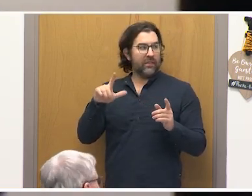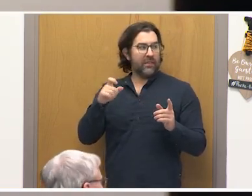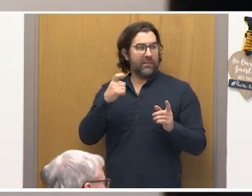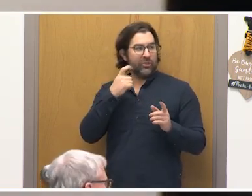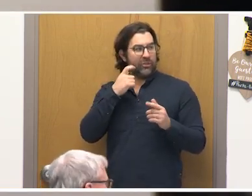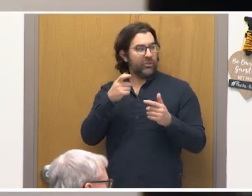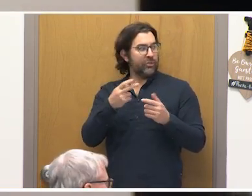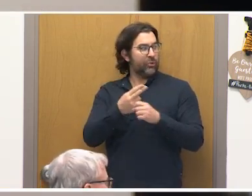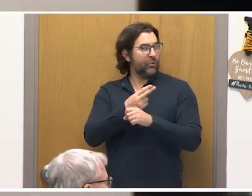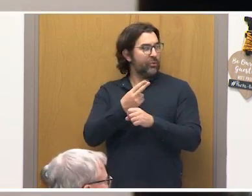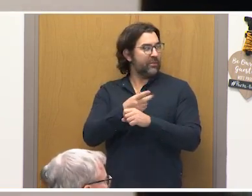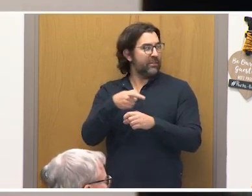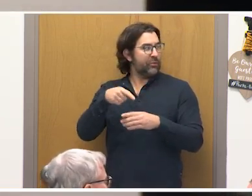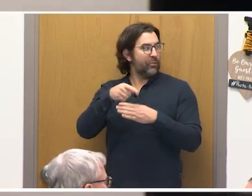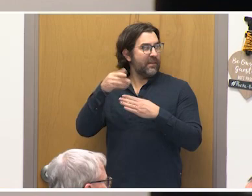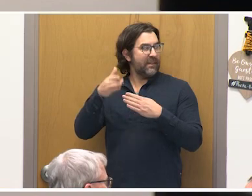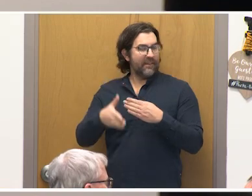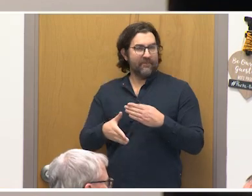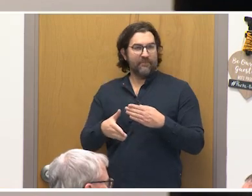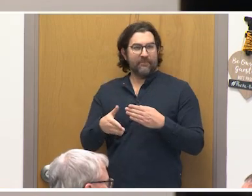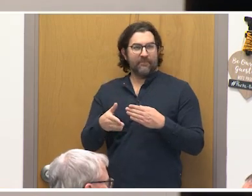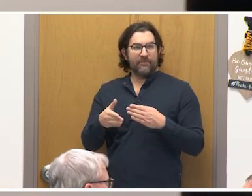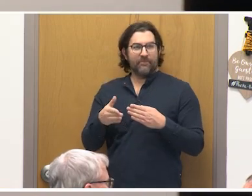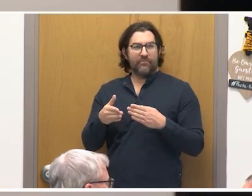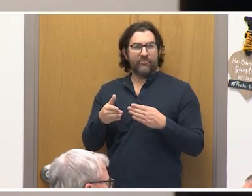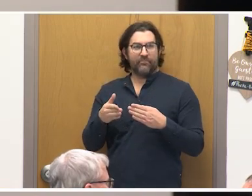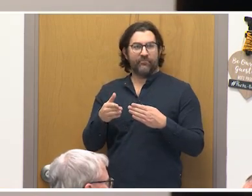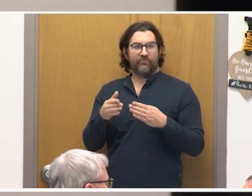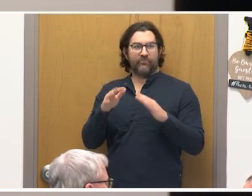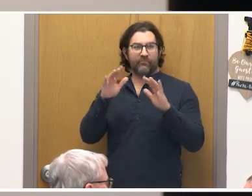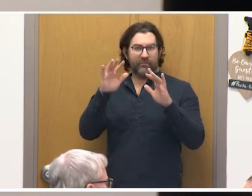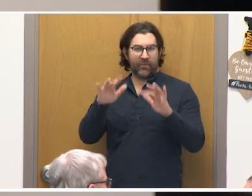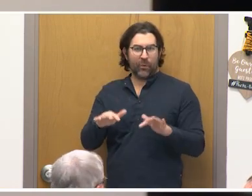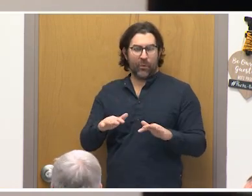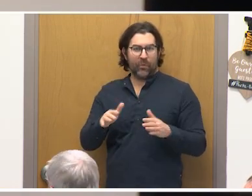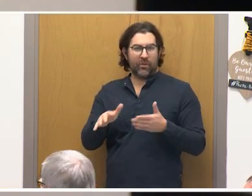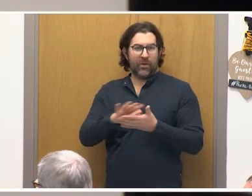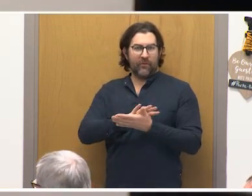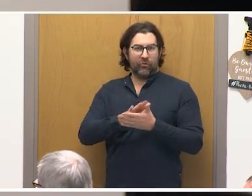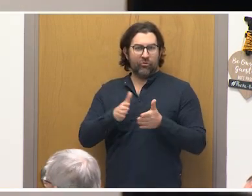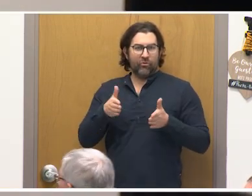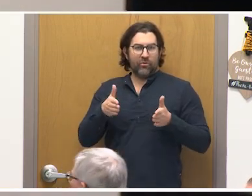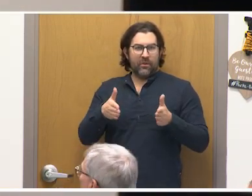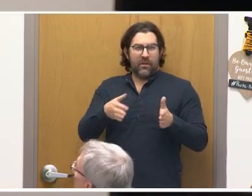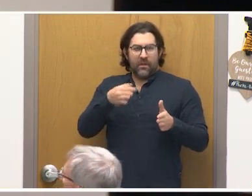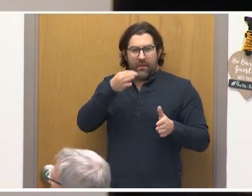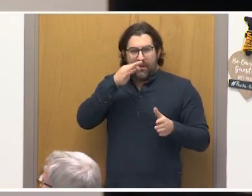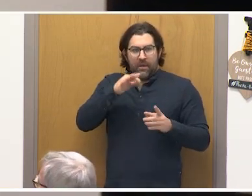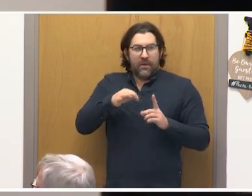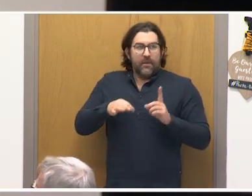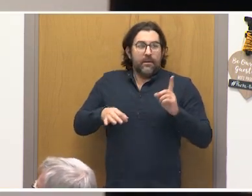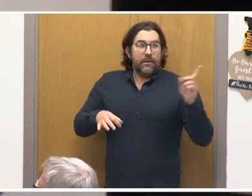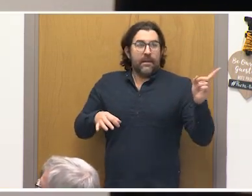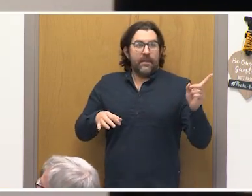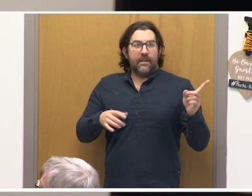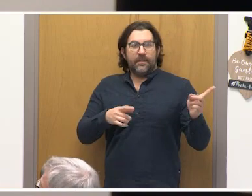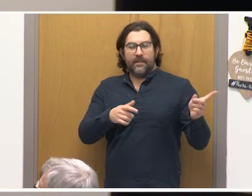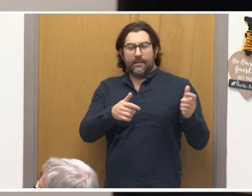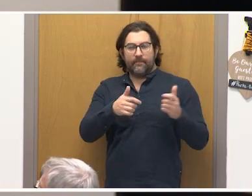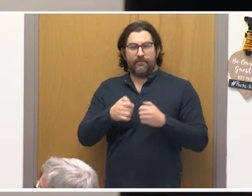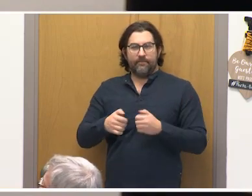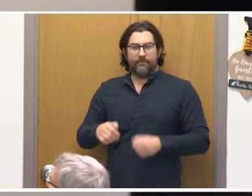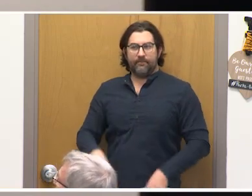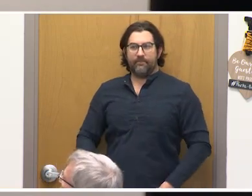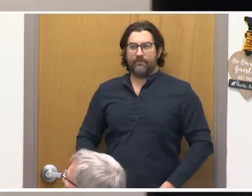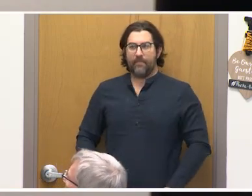weekend, that there was a snow-covered street just right up the street from here, and we got a text message on